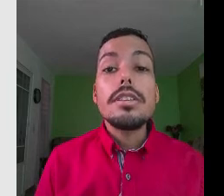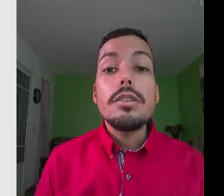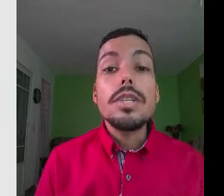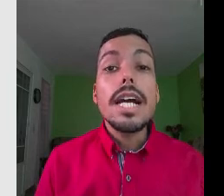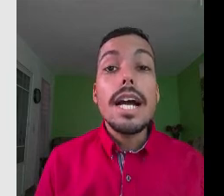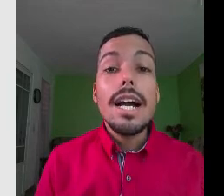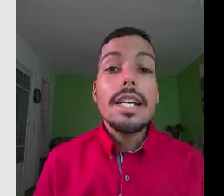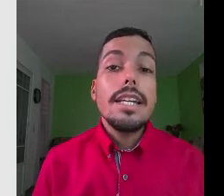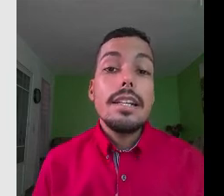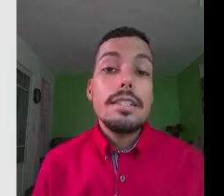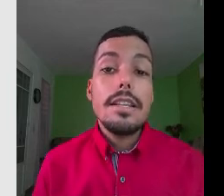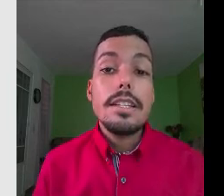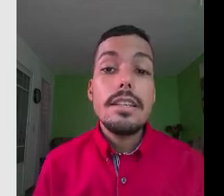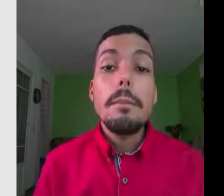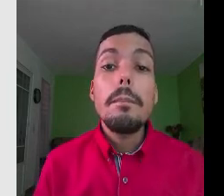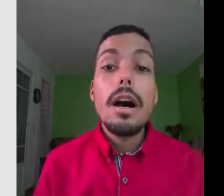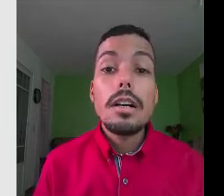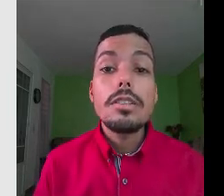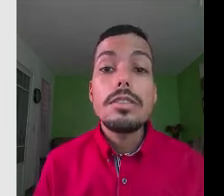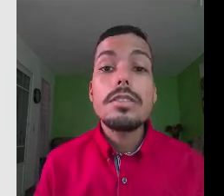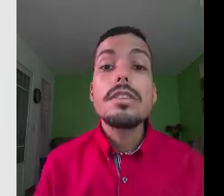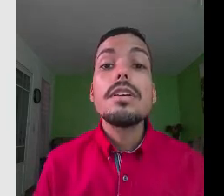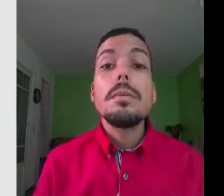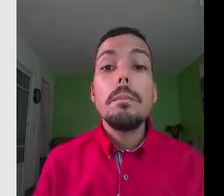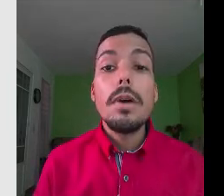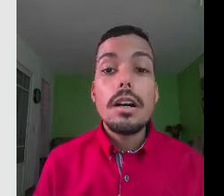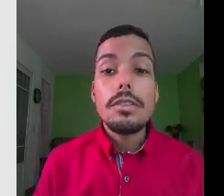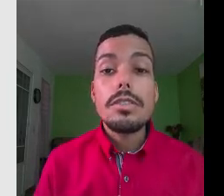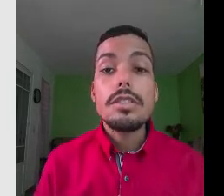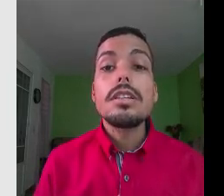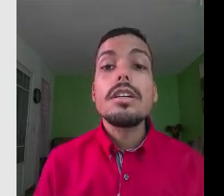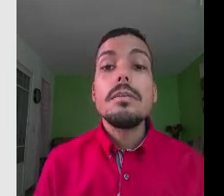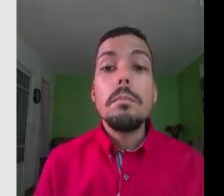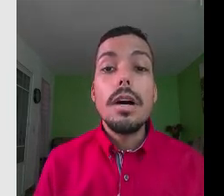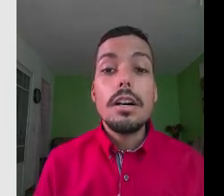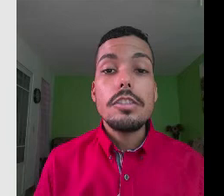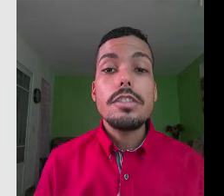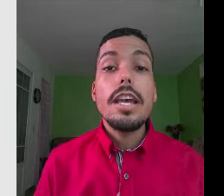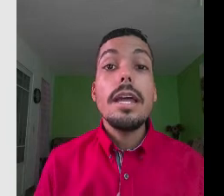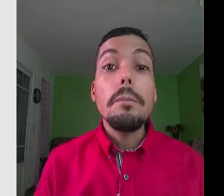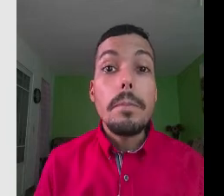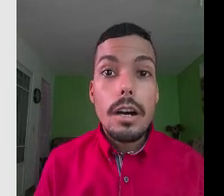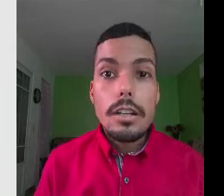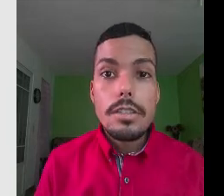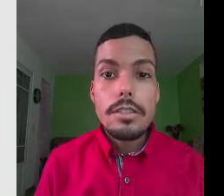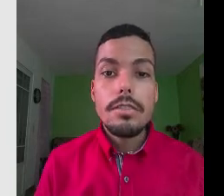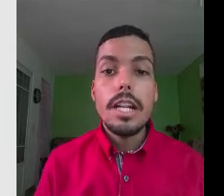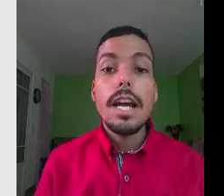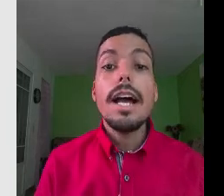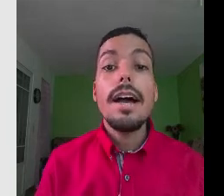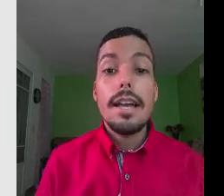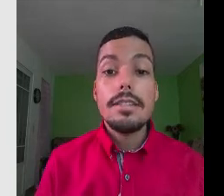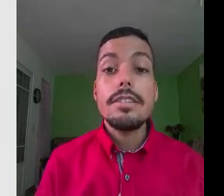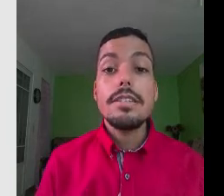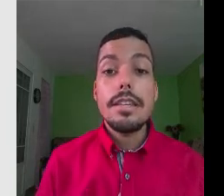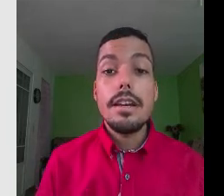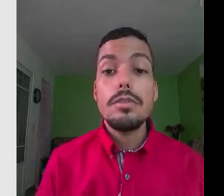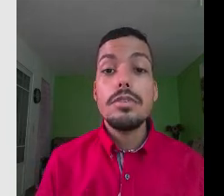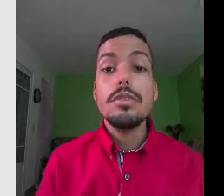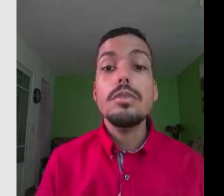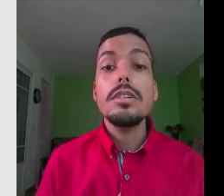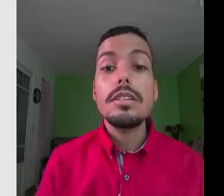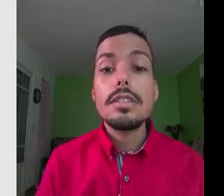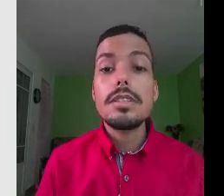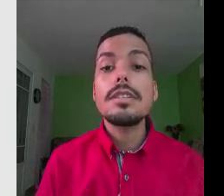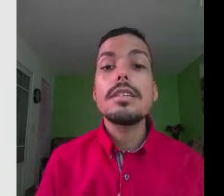box, una caja que en inglés se dice box, box, box. And box, ¿verdad? Has the